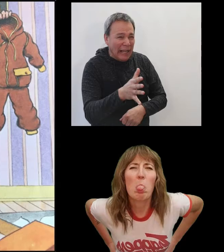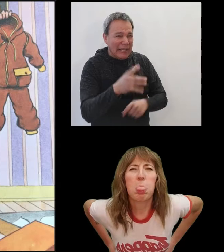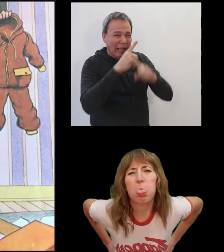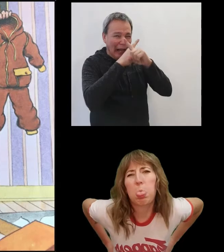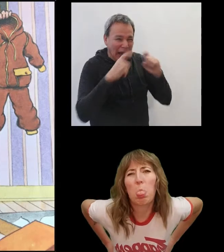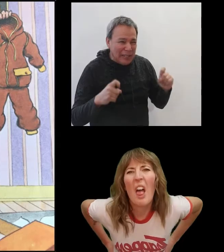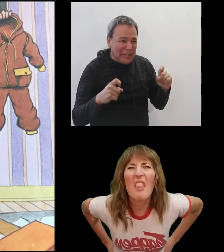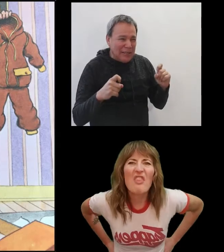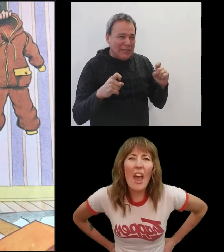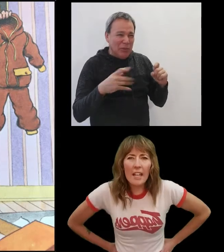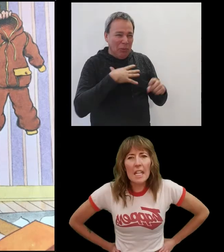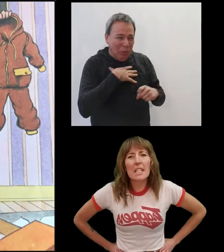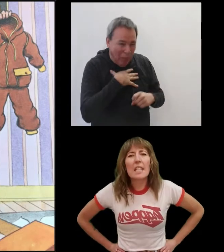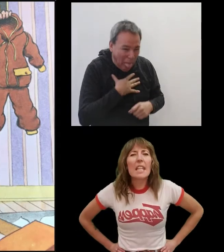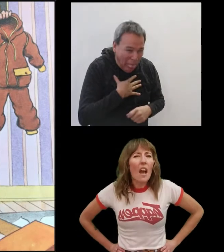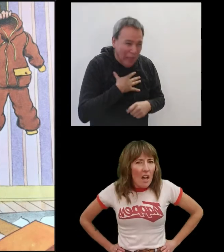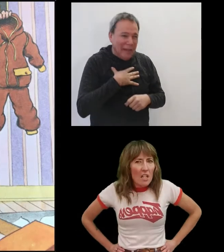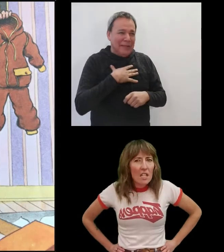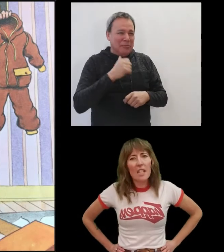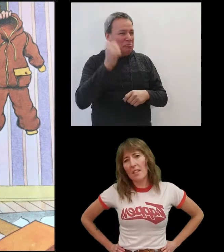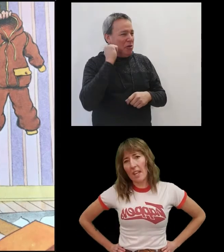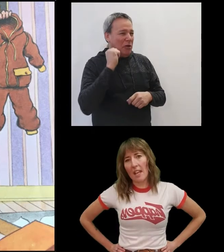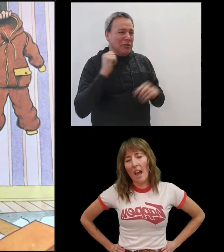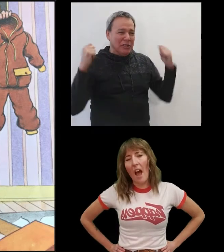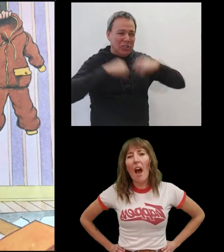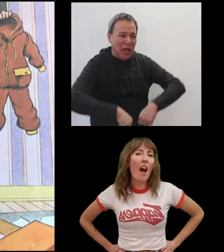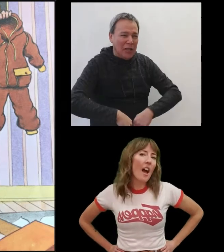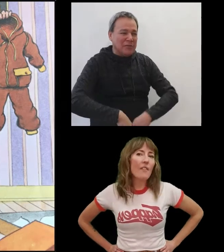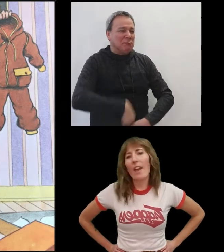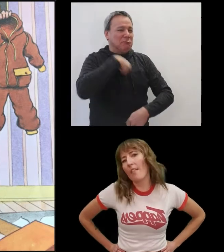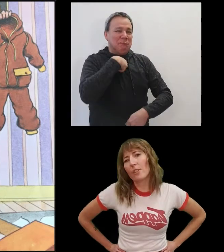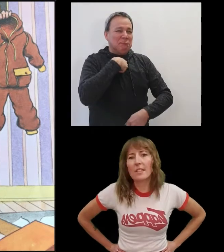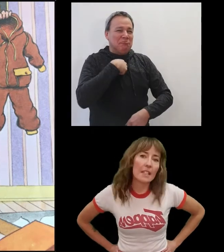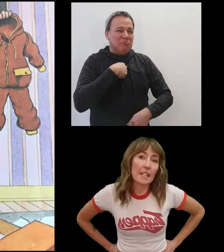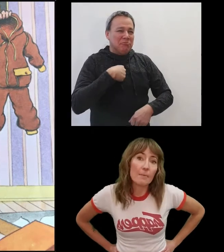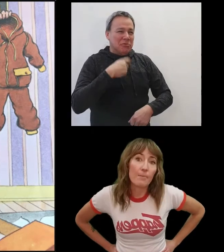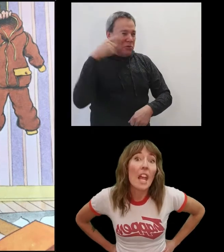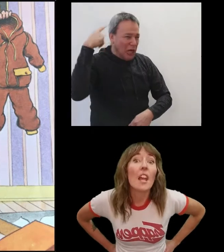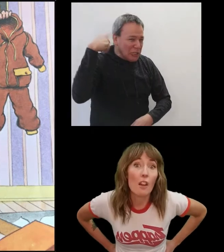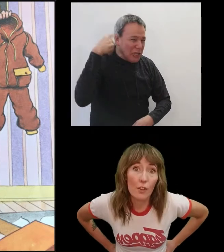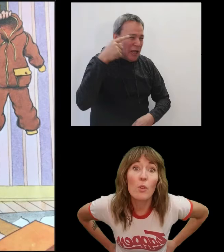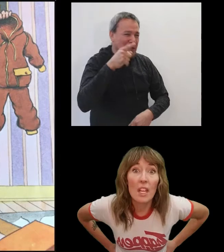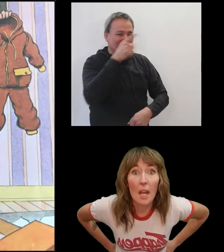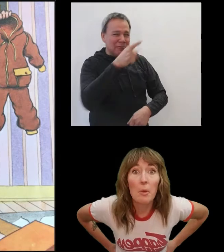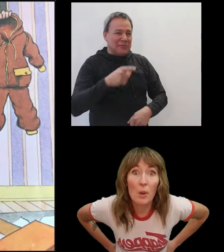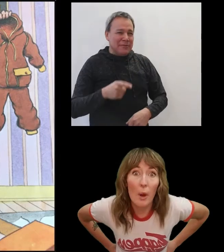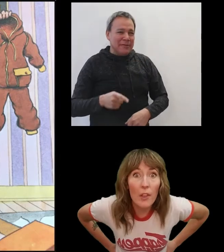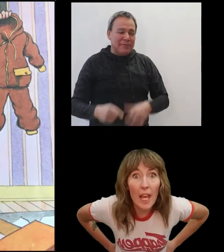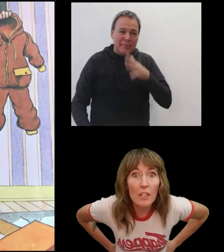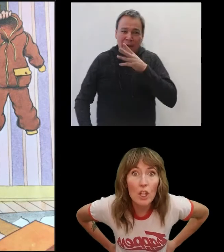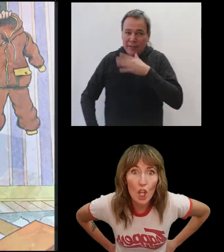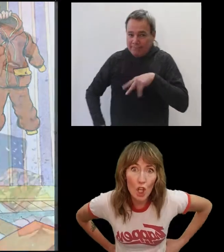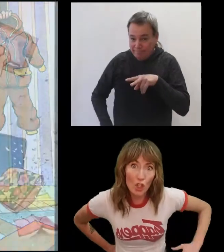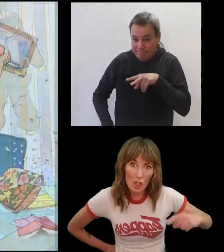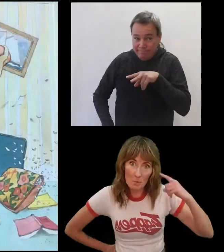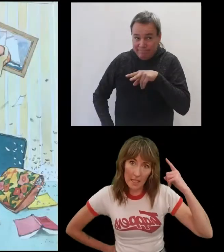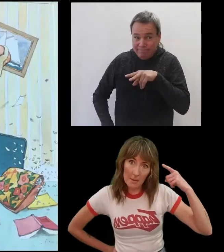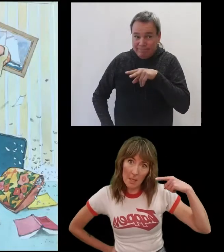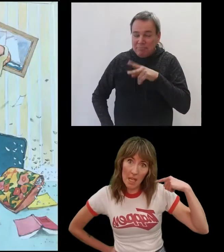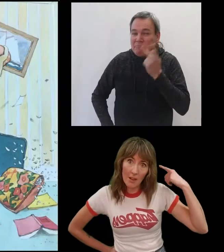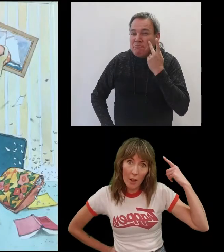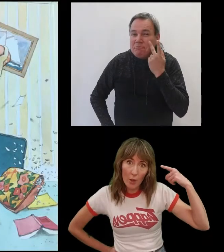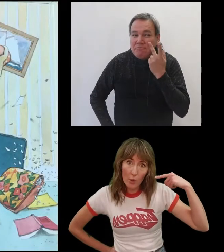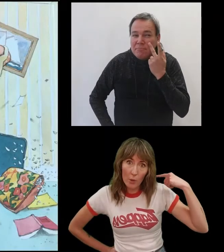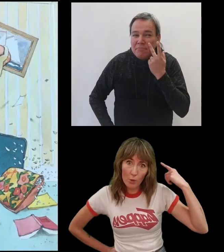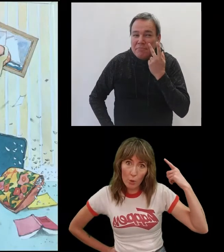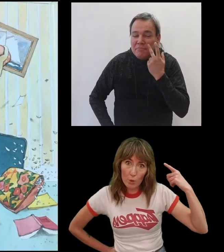"Yuck! That is the ugliest thing I've ever seen. If you think I'm gonna wear that, you must